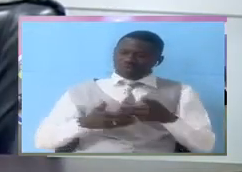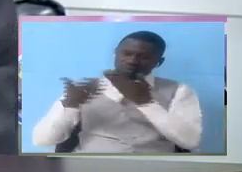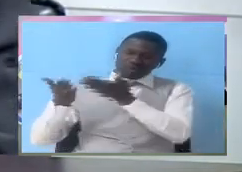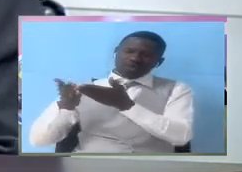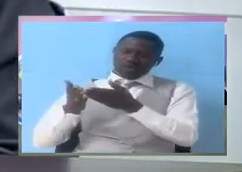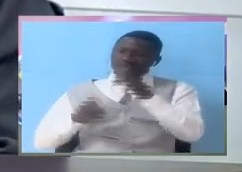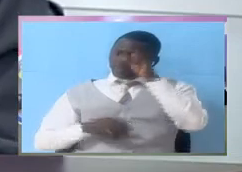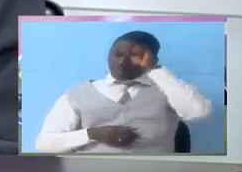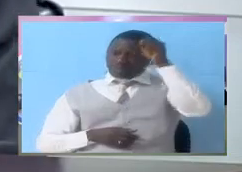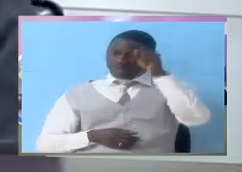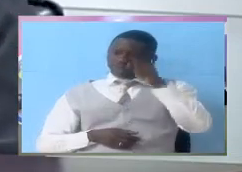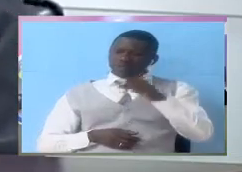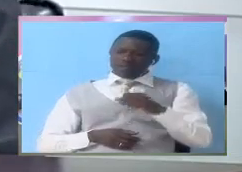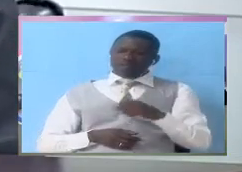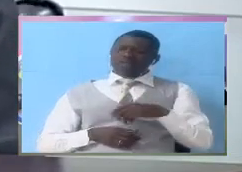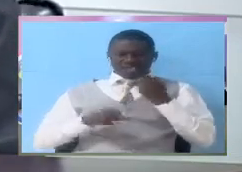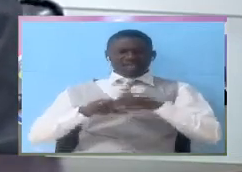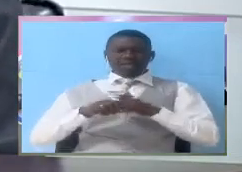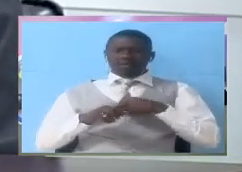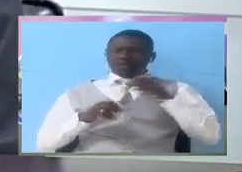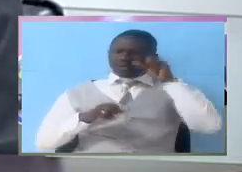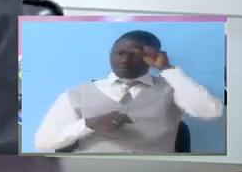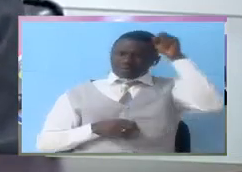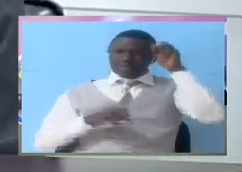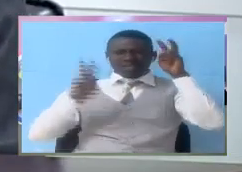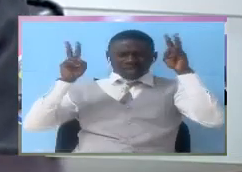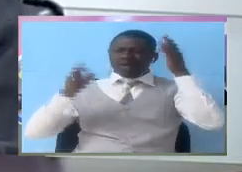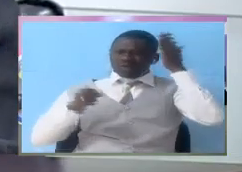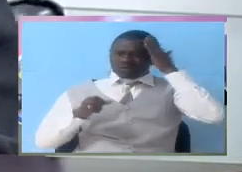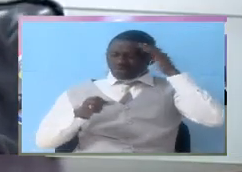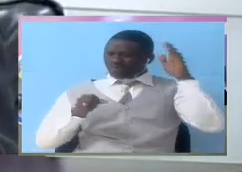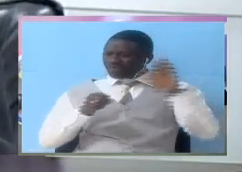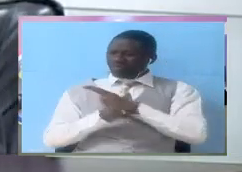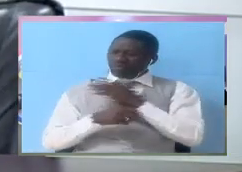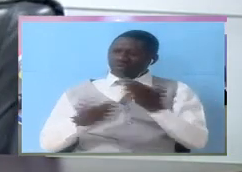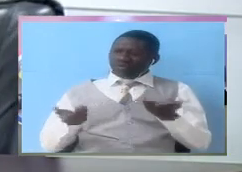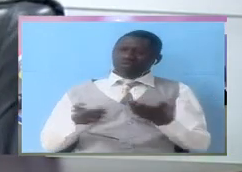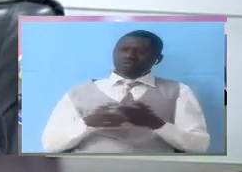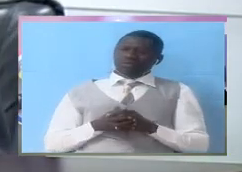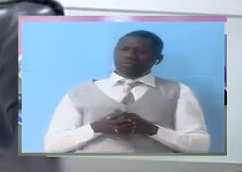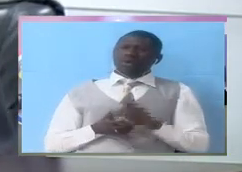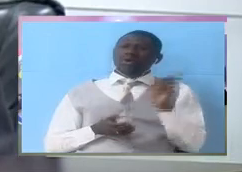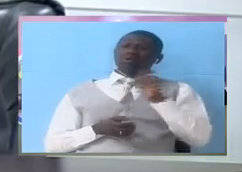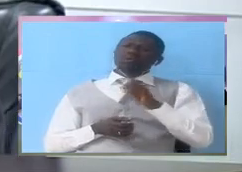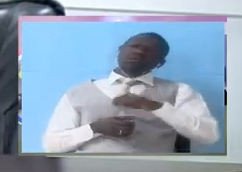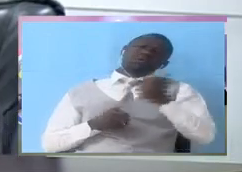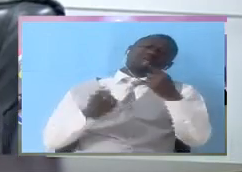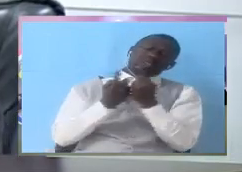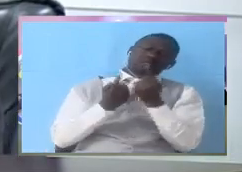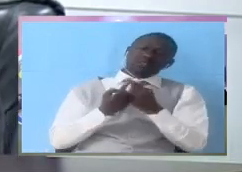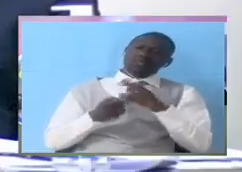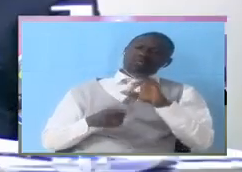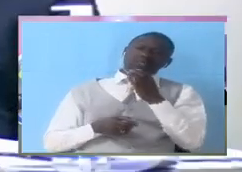suba gi suma xeye bala ma bala ñu agalé report bi da fa fekk mom mu xam be paré. What else can I tell him? Lan la ko mëna té